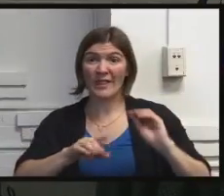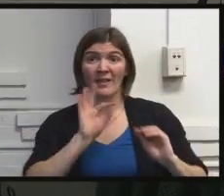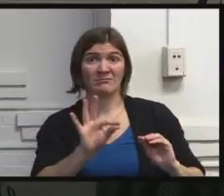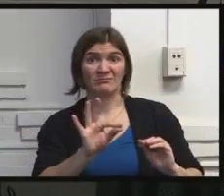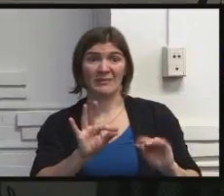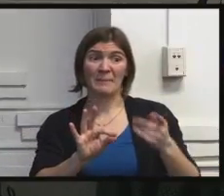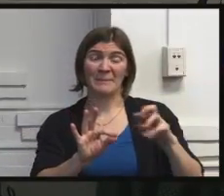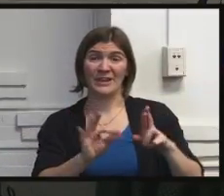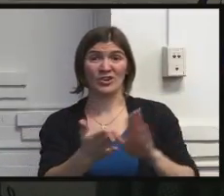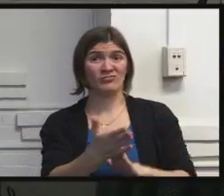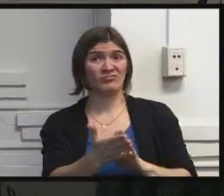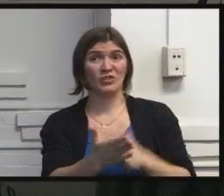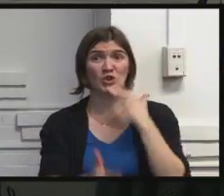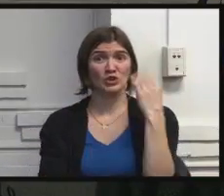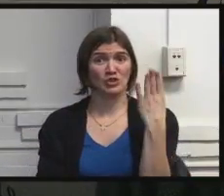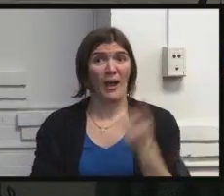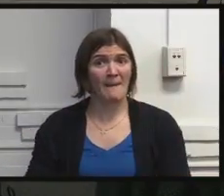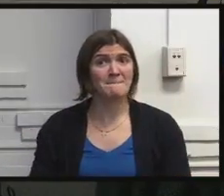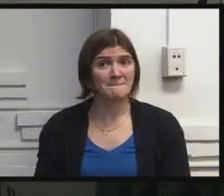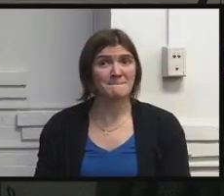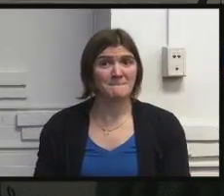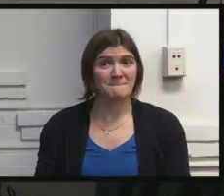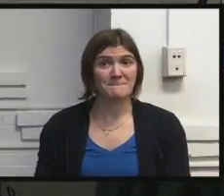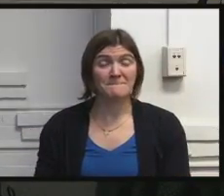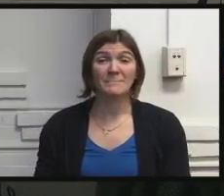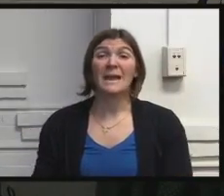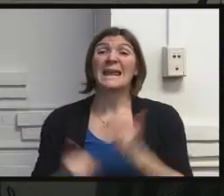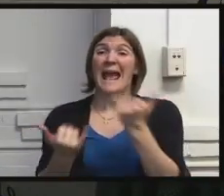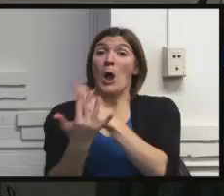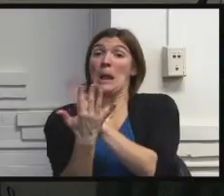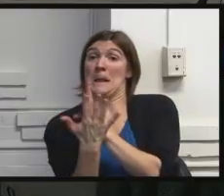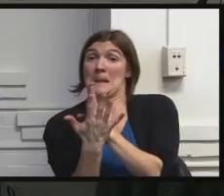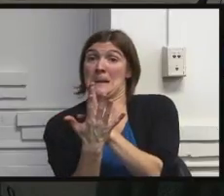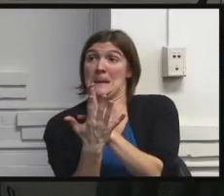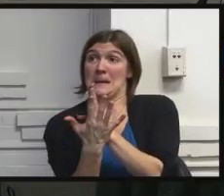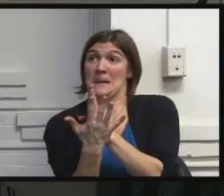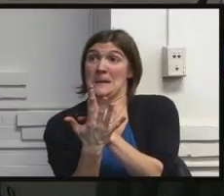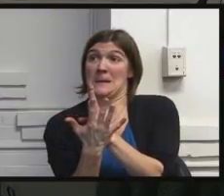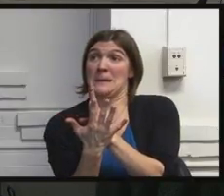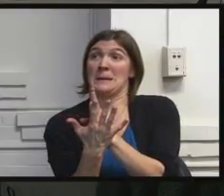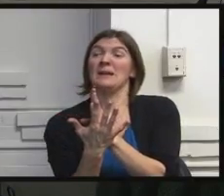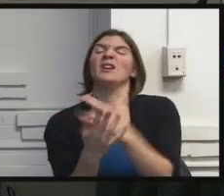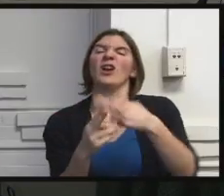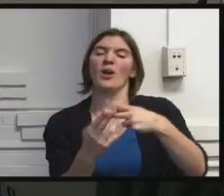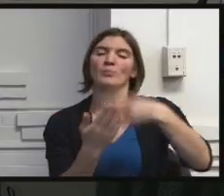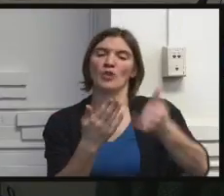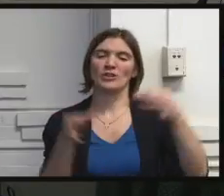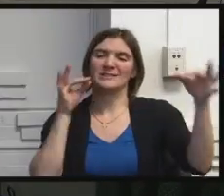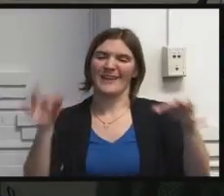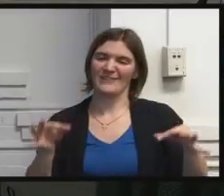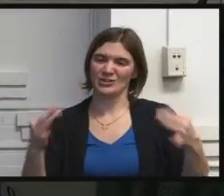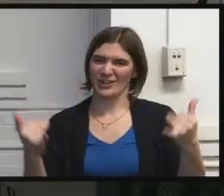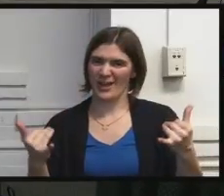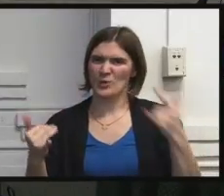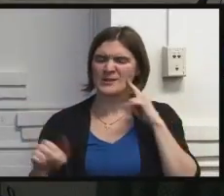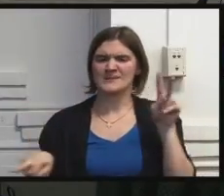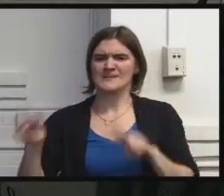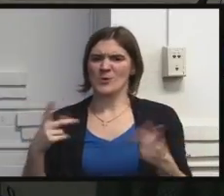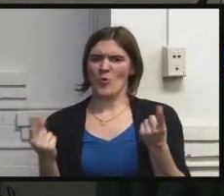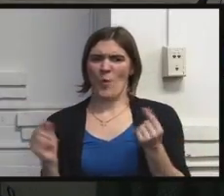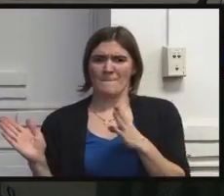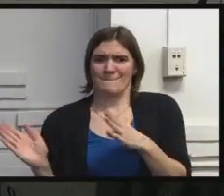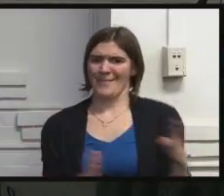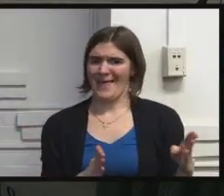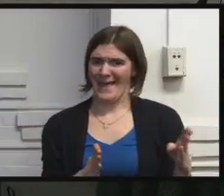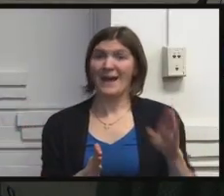So he gets some gold stars for that. So we're kind of in a mix right now. We're in the project definition stage. This is kind of where we're going to figure out what we're going to do with the